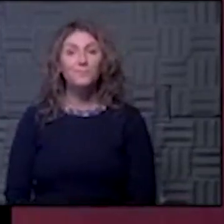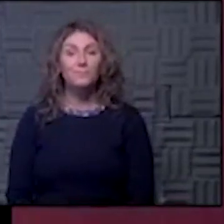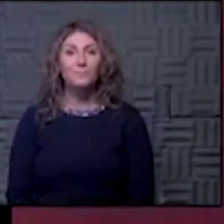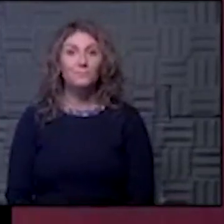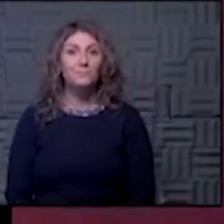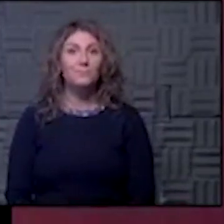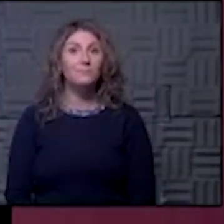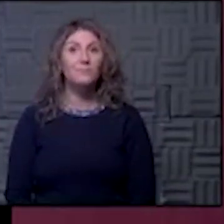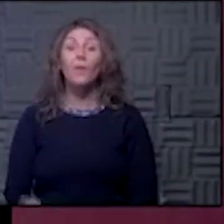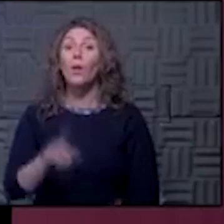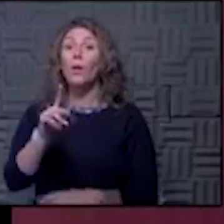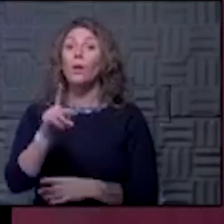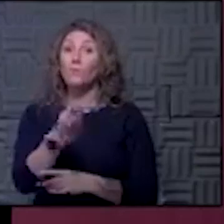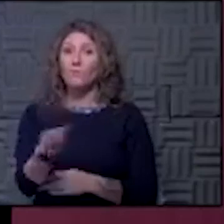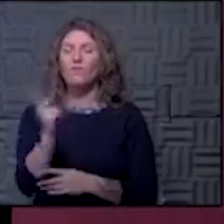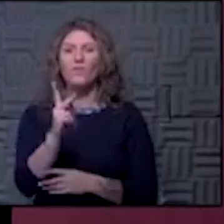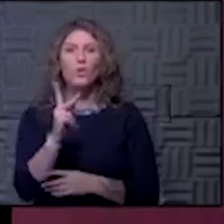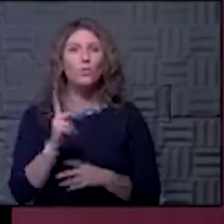All right, Jill. Has a couple.